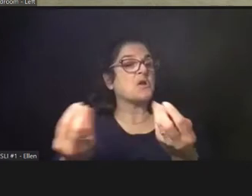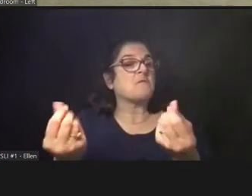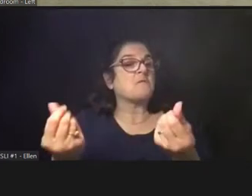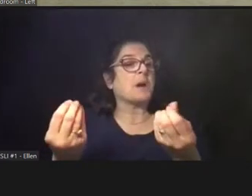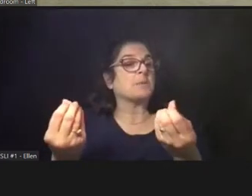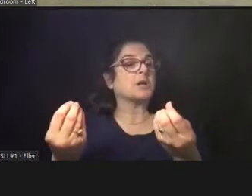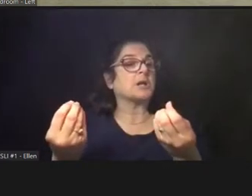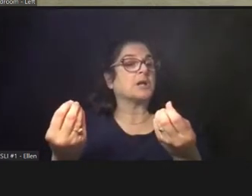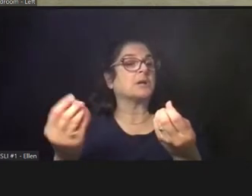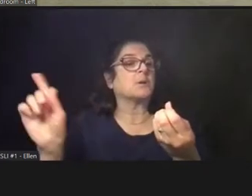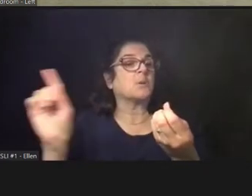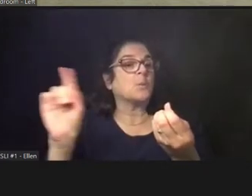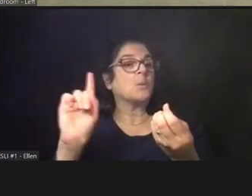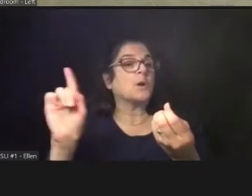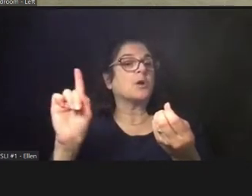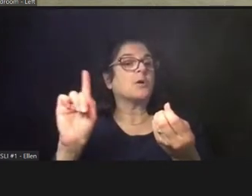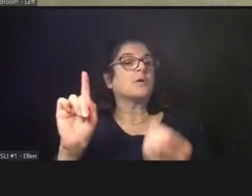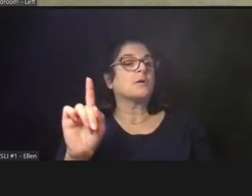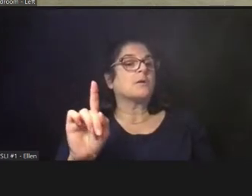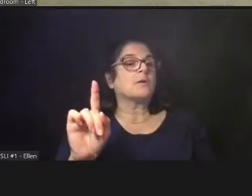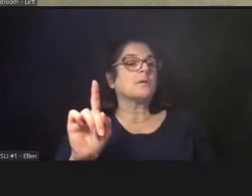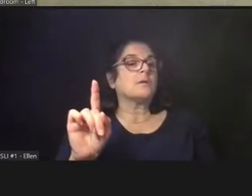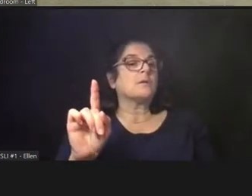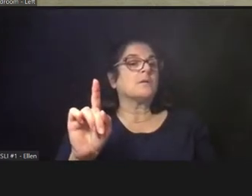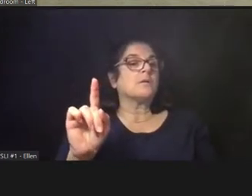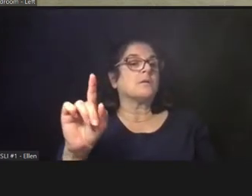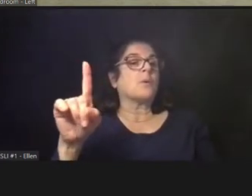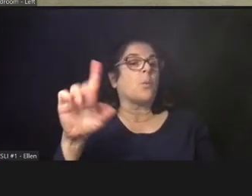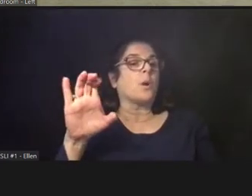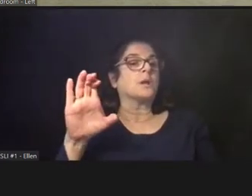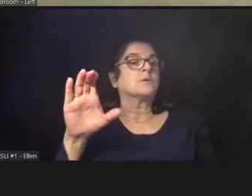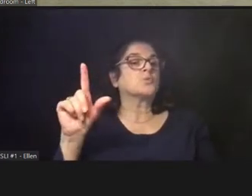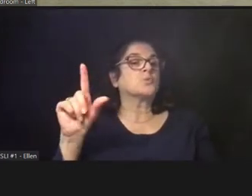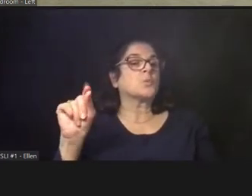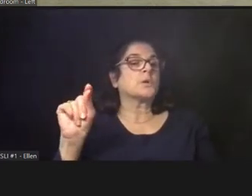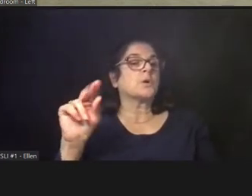Avenue. Sterling Racine LLC is a master lease agreement for